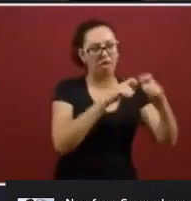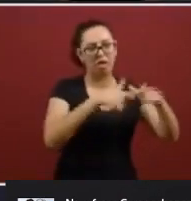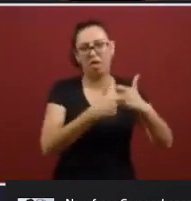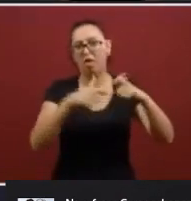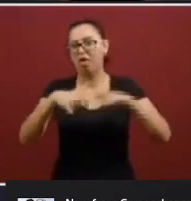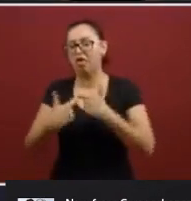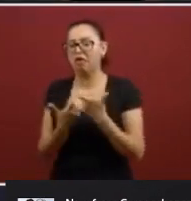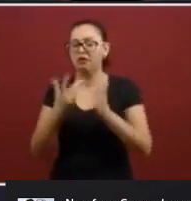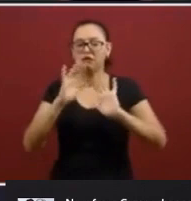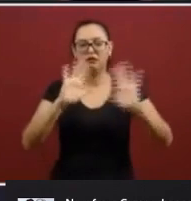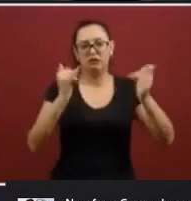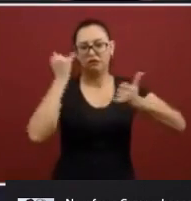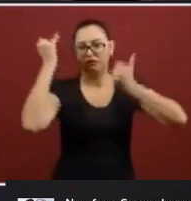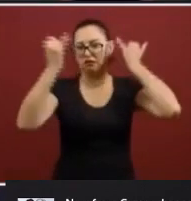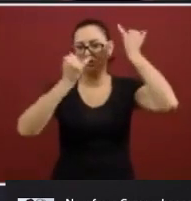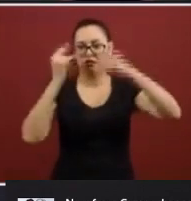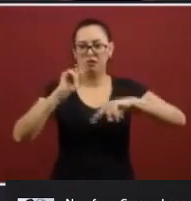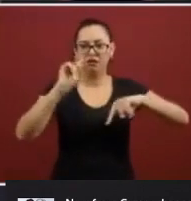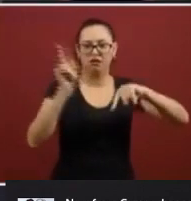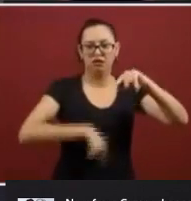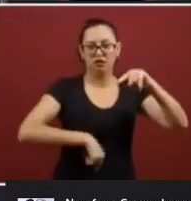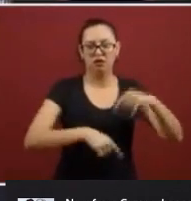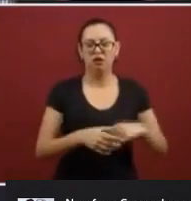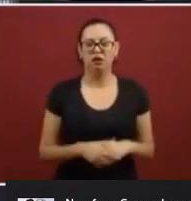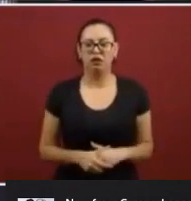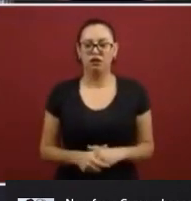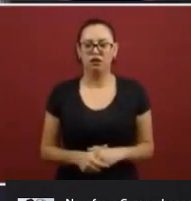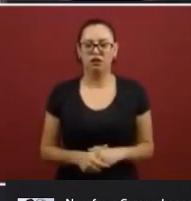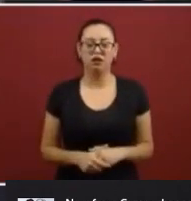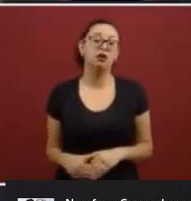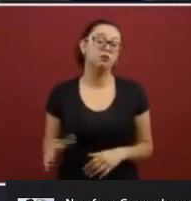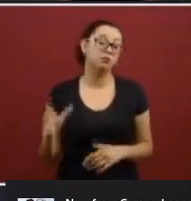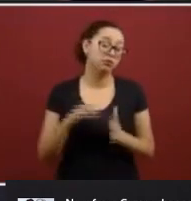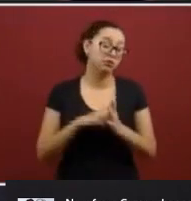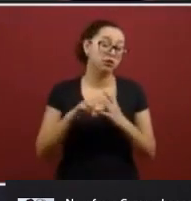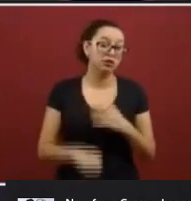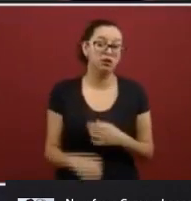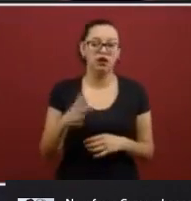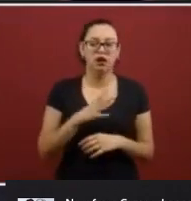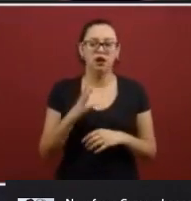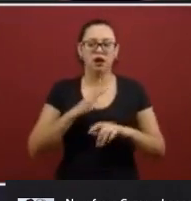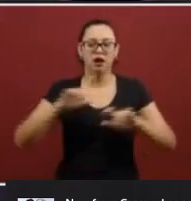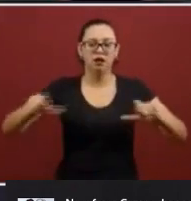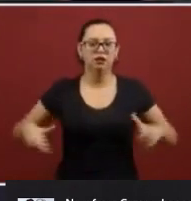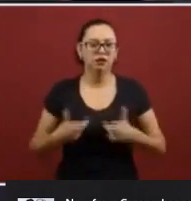comentaba que hay un fondo I de was estabilización commenting that there was a que